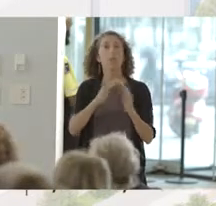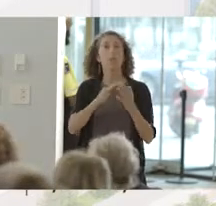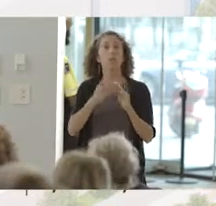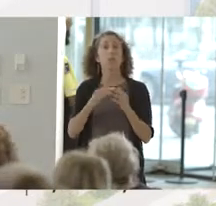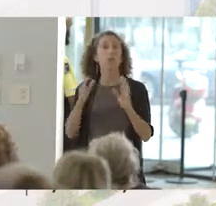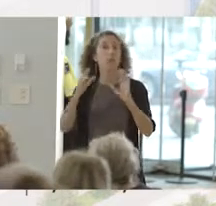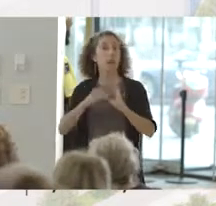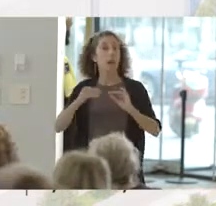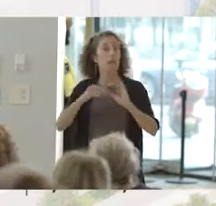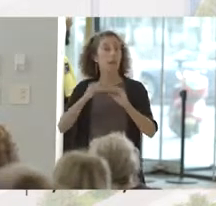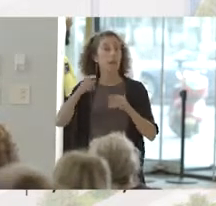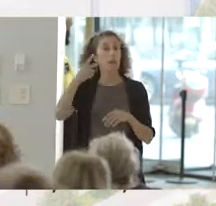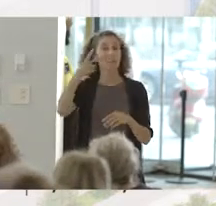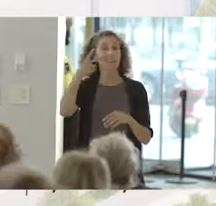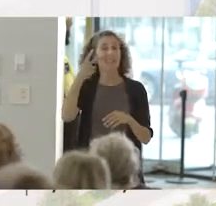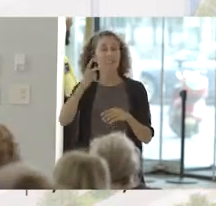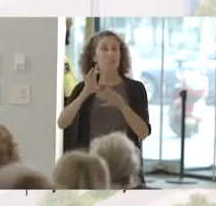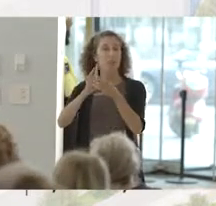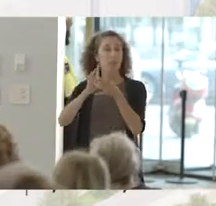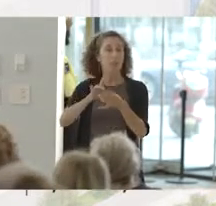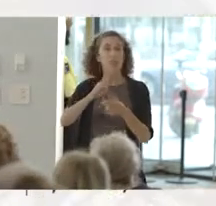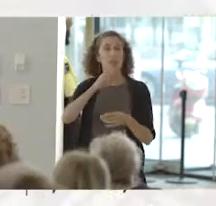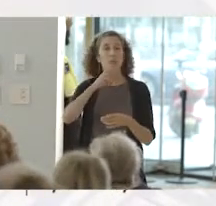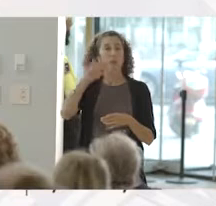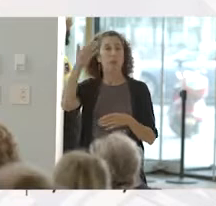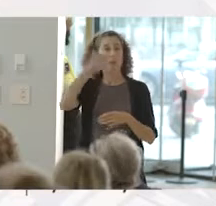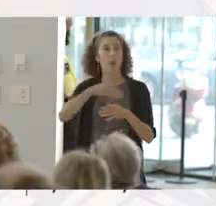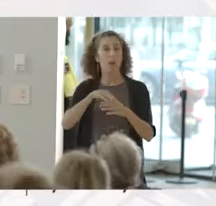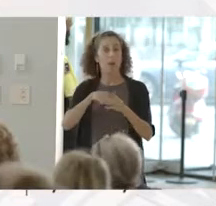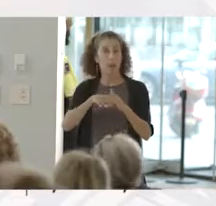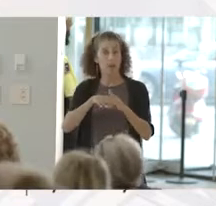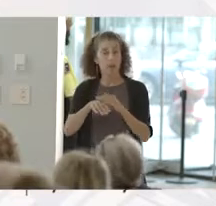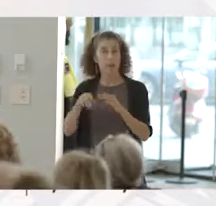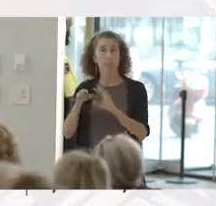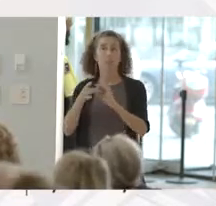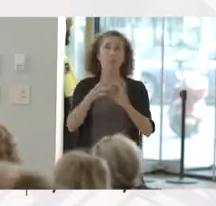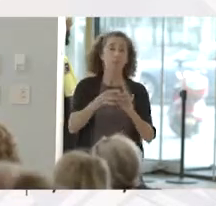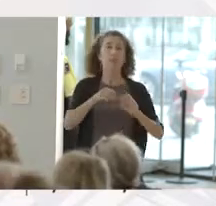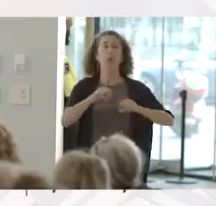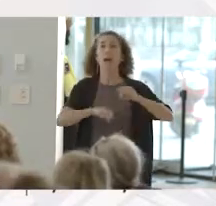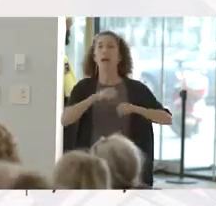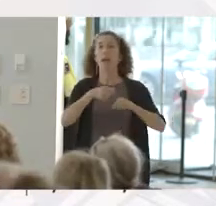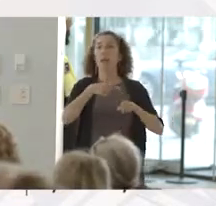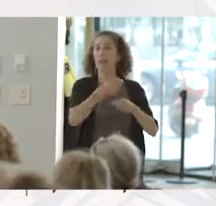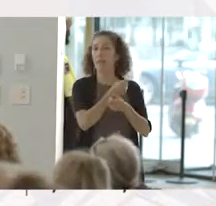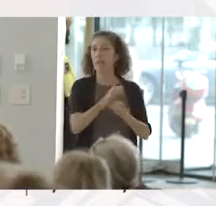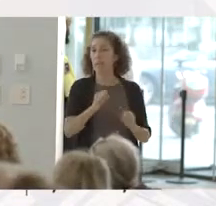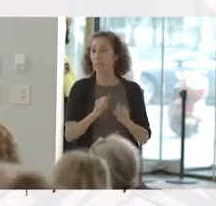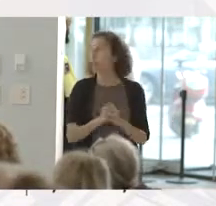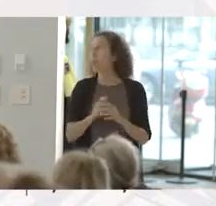have very much to do with that waterfront access and the safety of biking. For those reasons, we've also looked at another